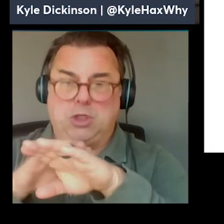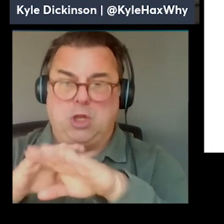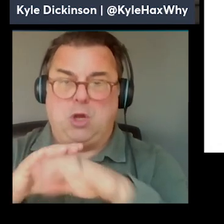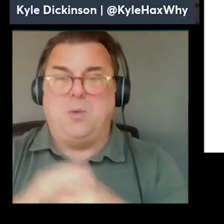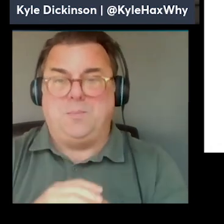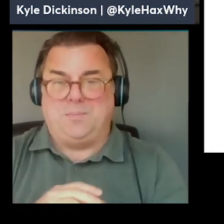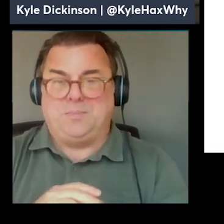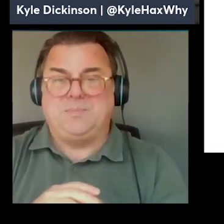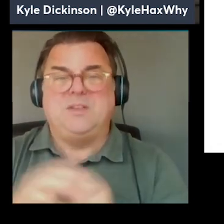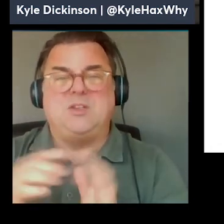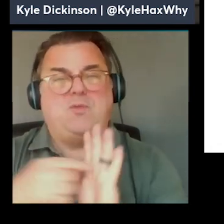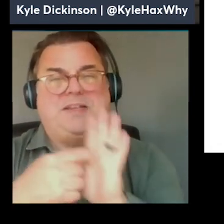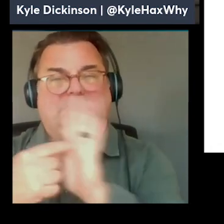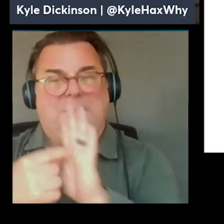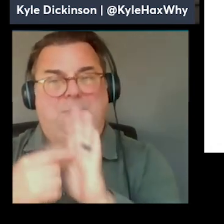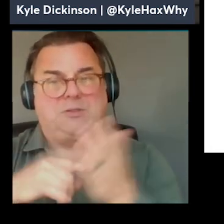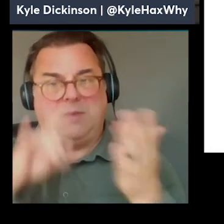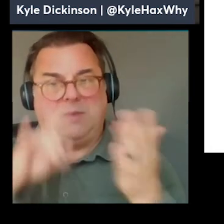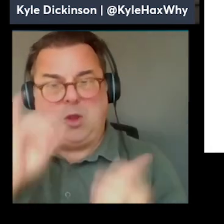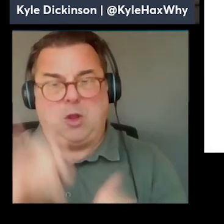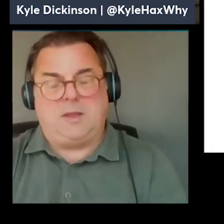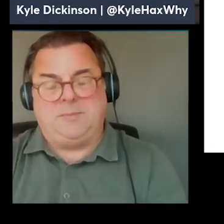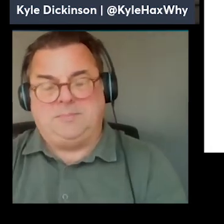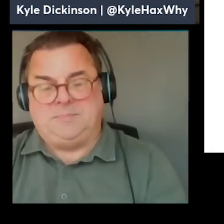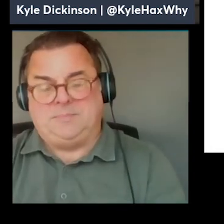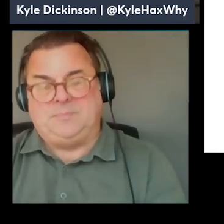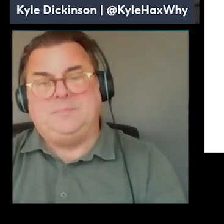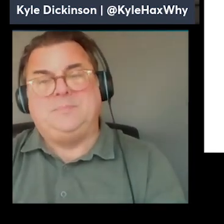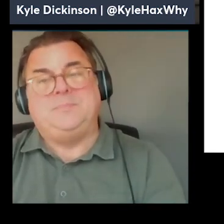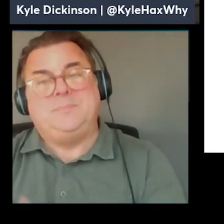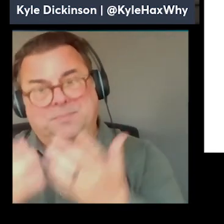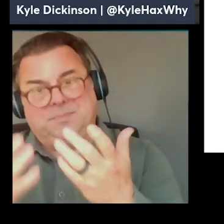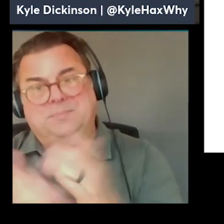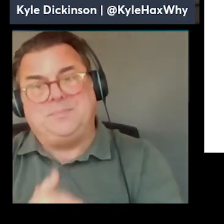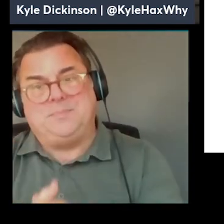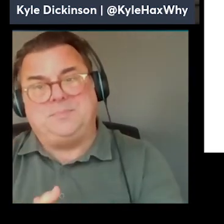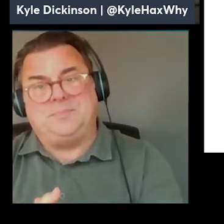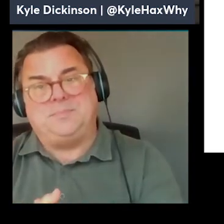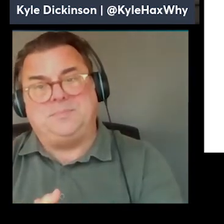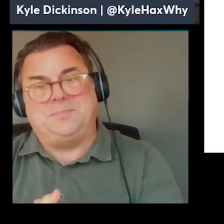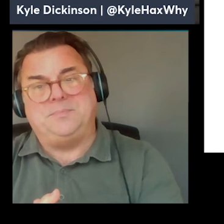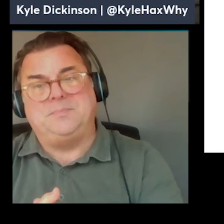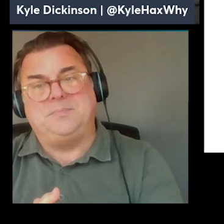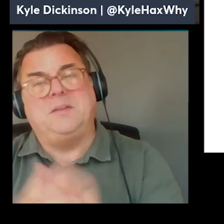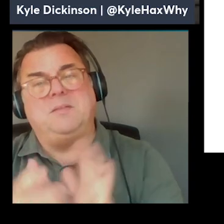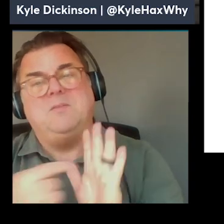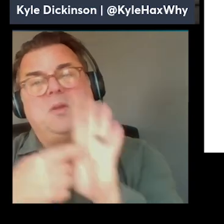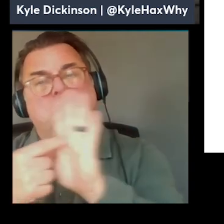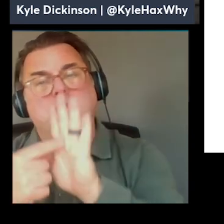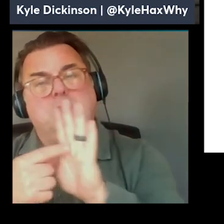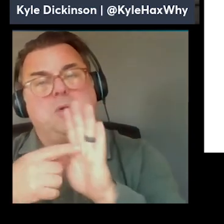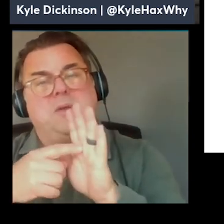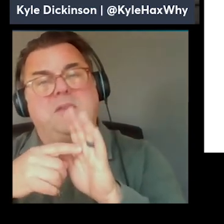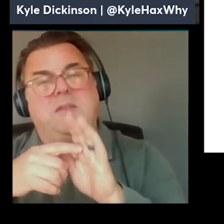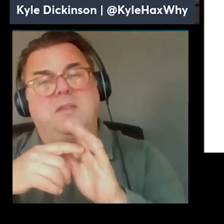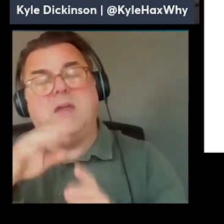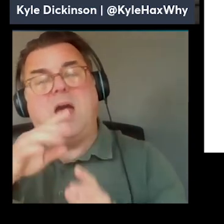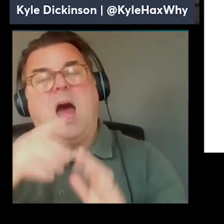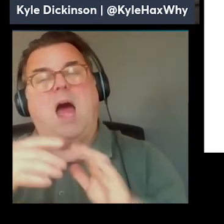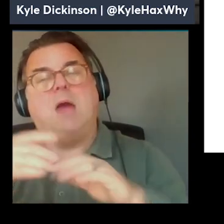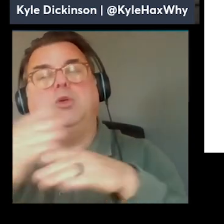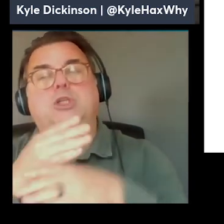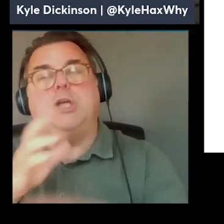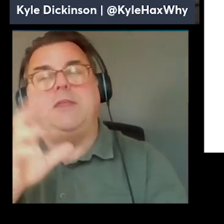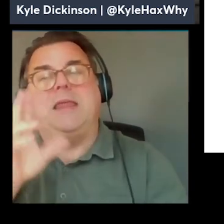examples of what that looks like. So yeah, those are some of the things I wanted to show. This graph, we'll share the link for this blog,